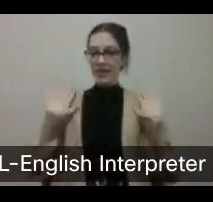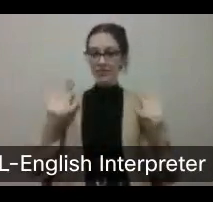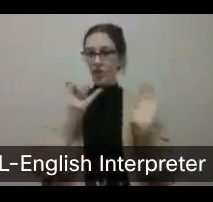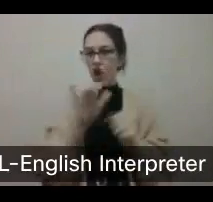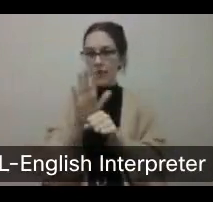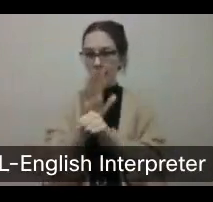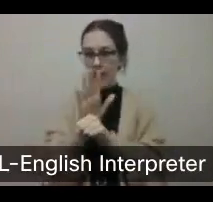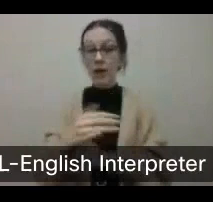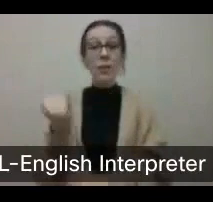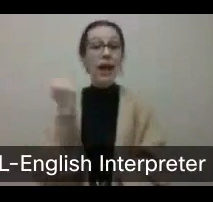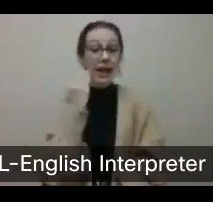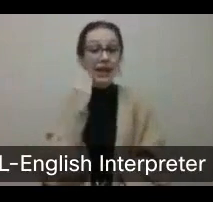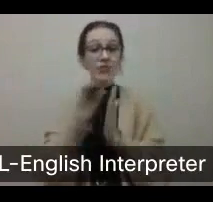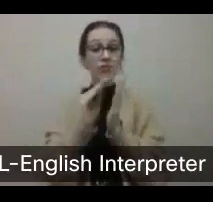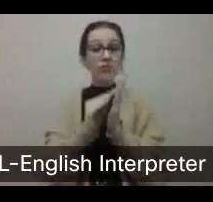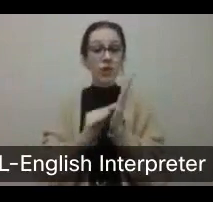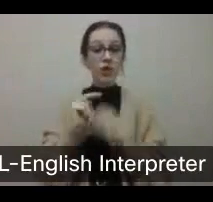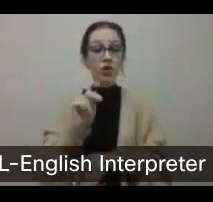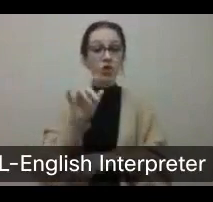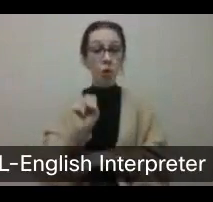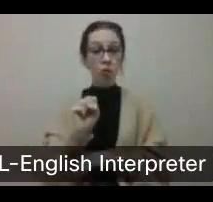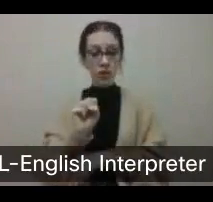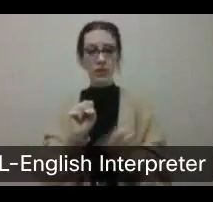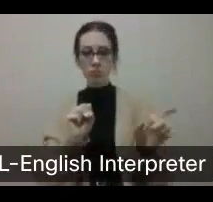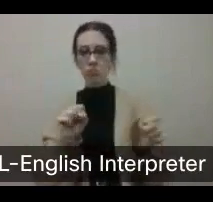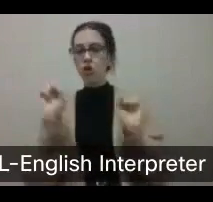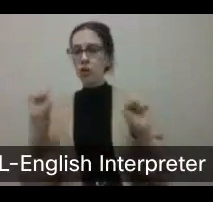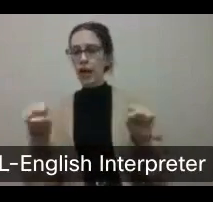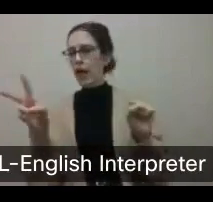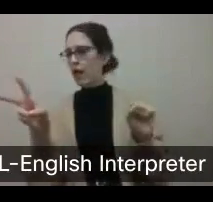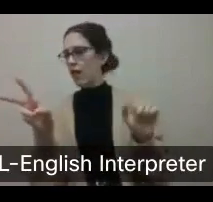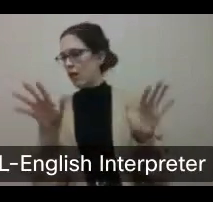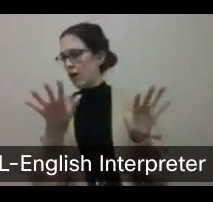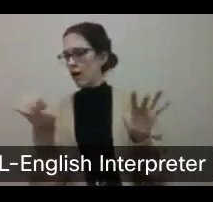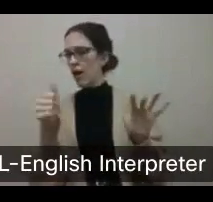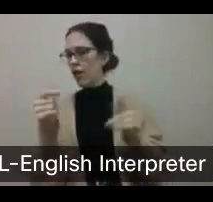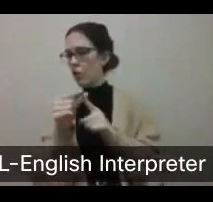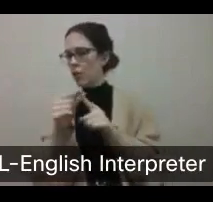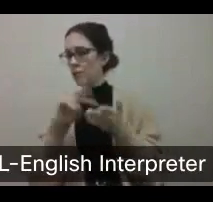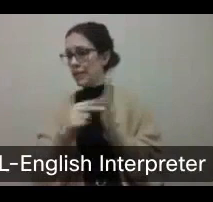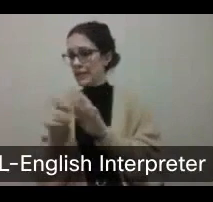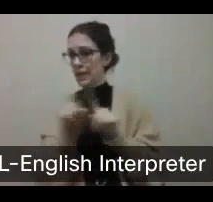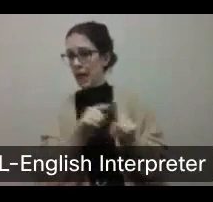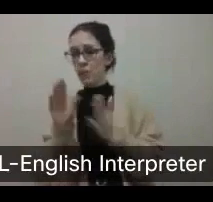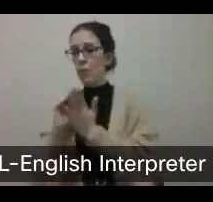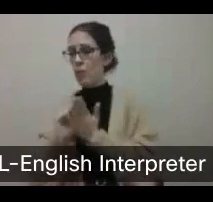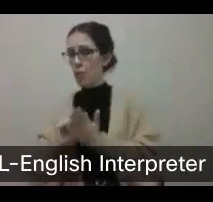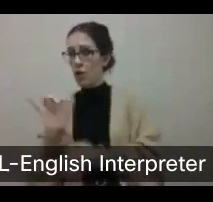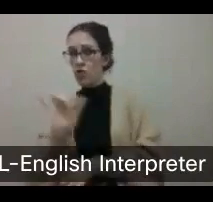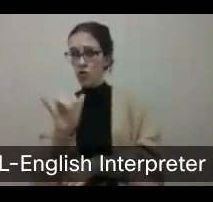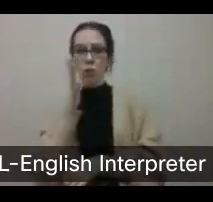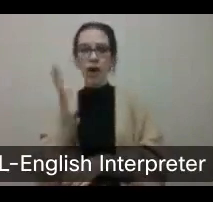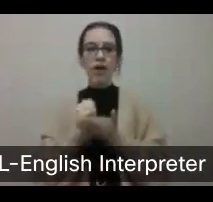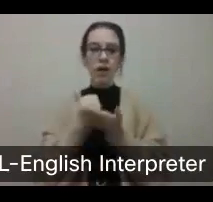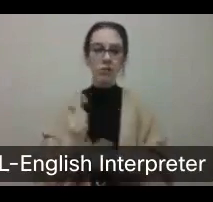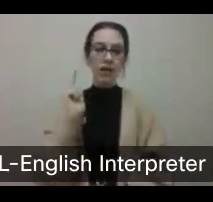that will help you as you write your own sentences later. As you're taking notes, as you're thinking through the information, look